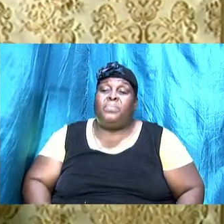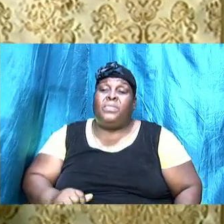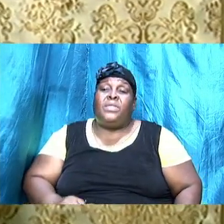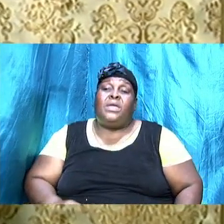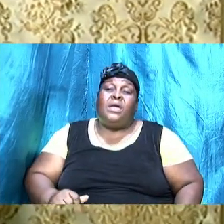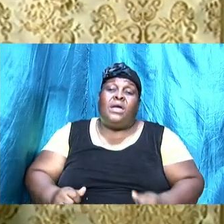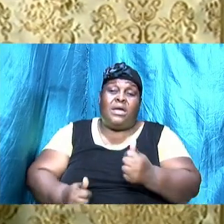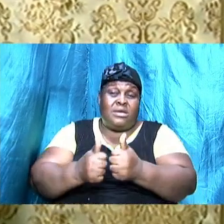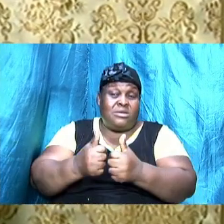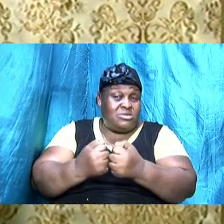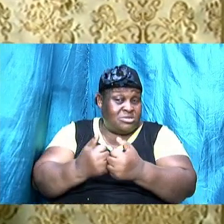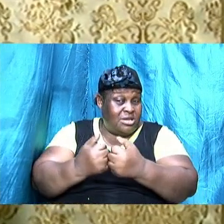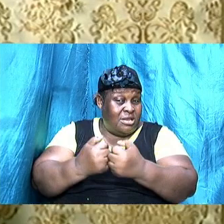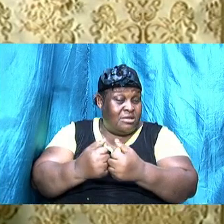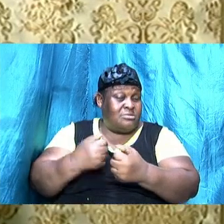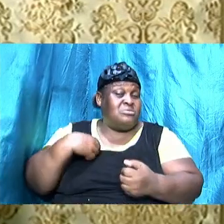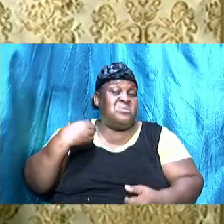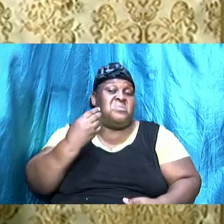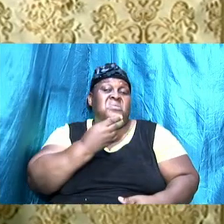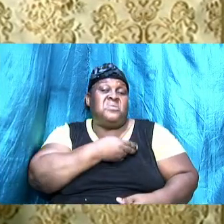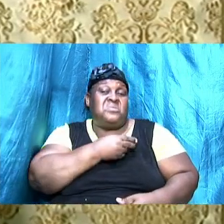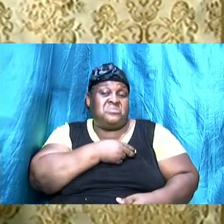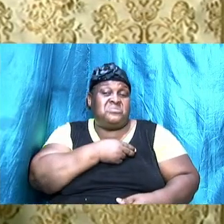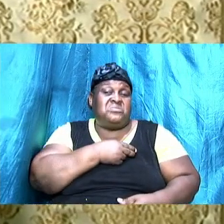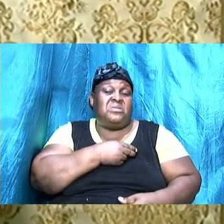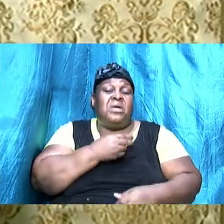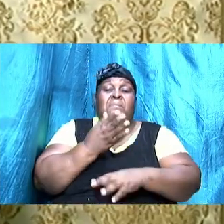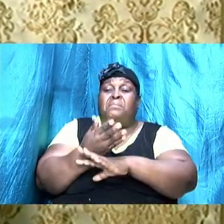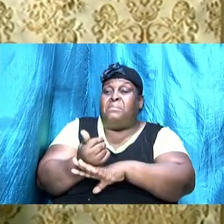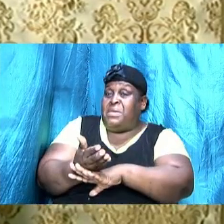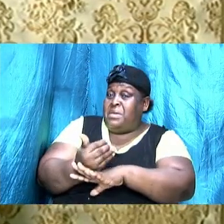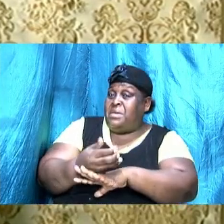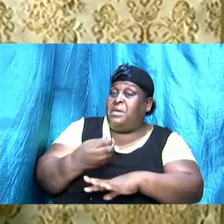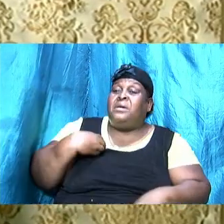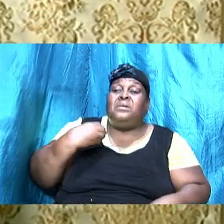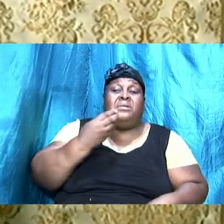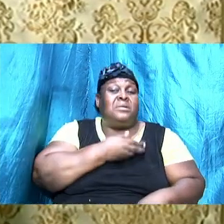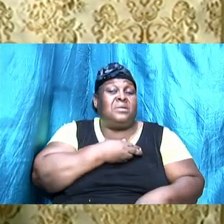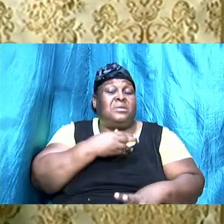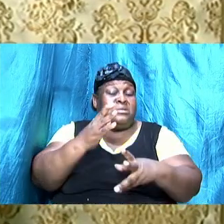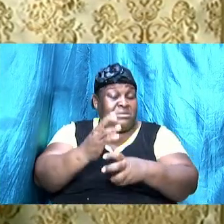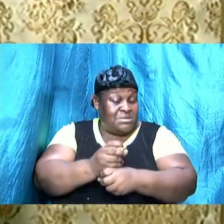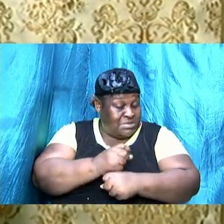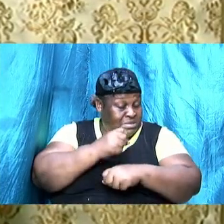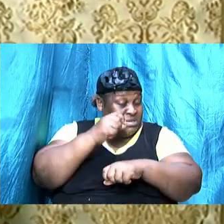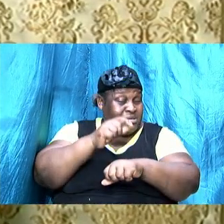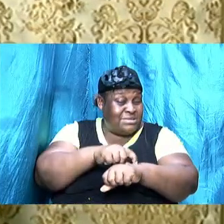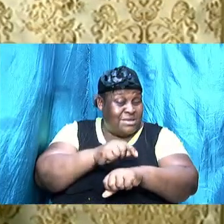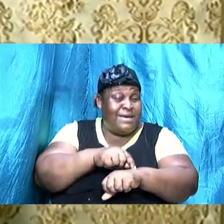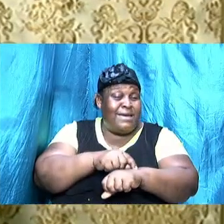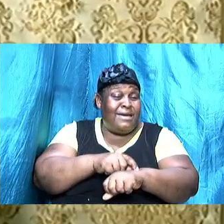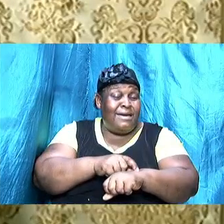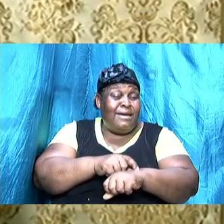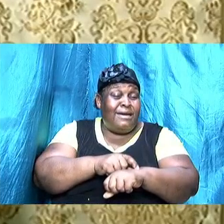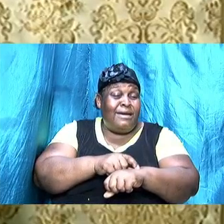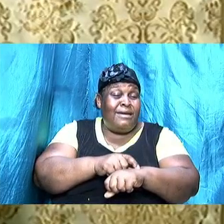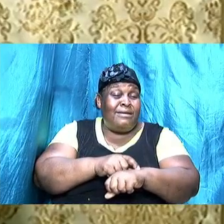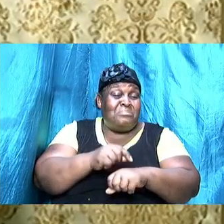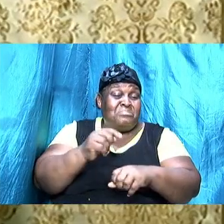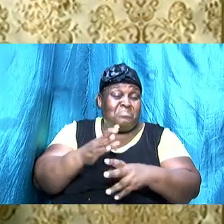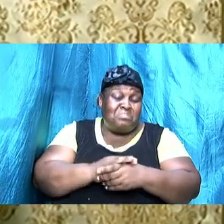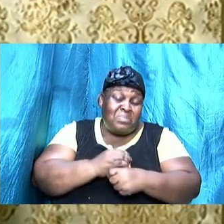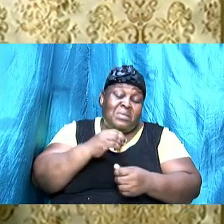us, I admonish us to take time out, to give